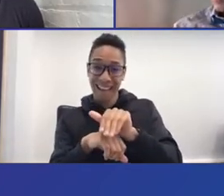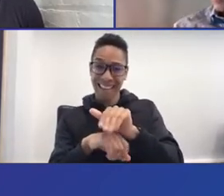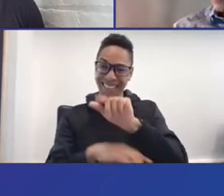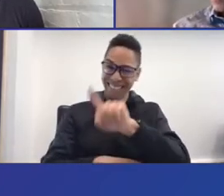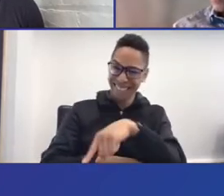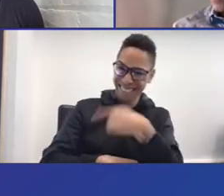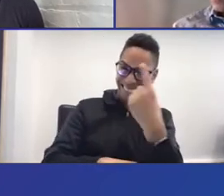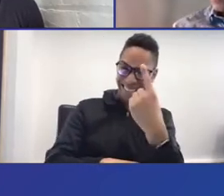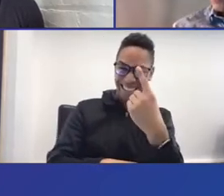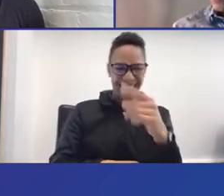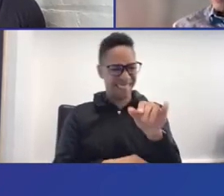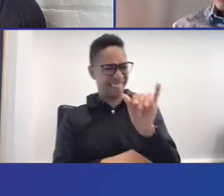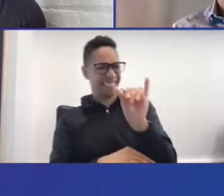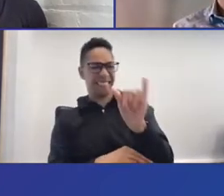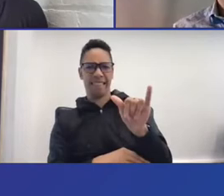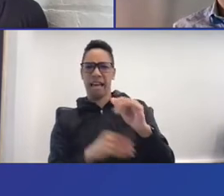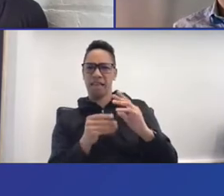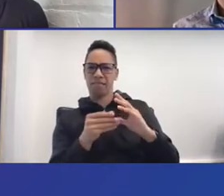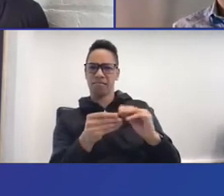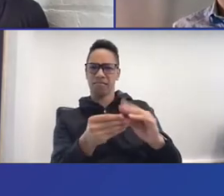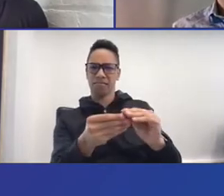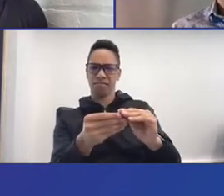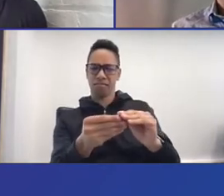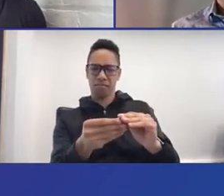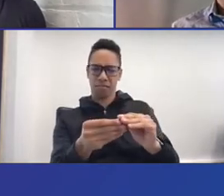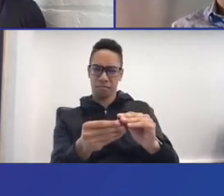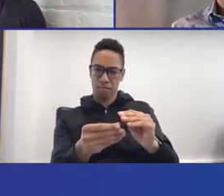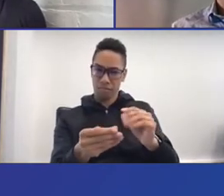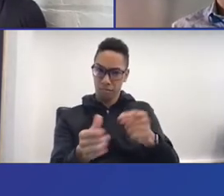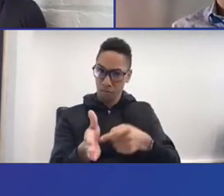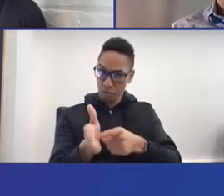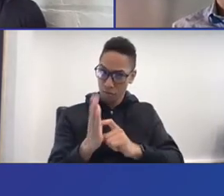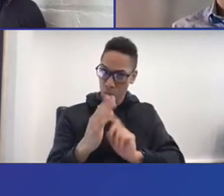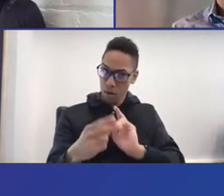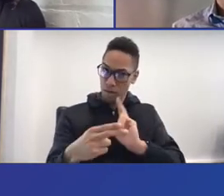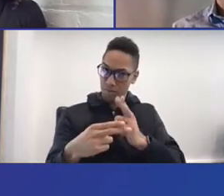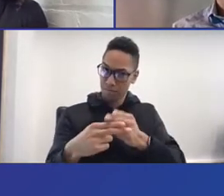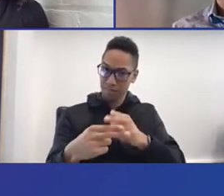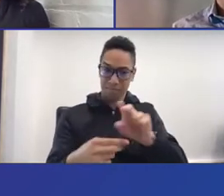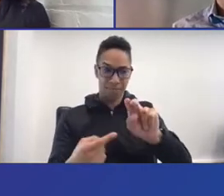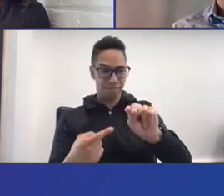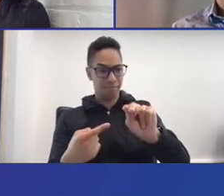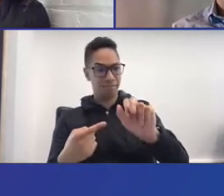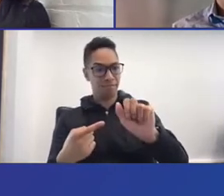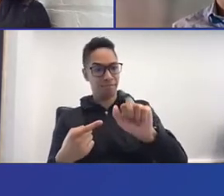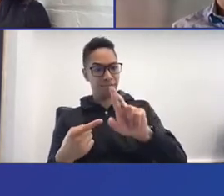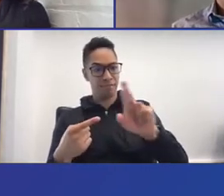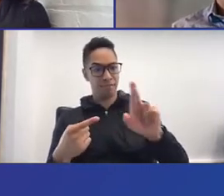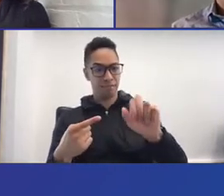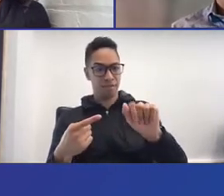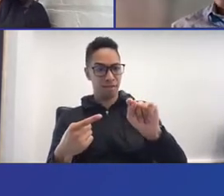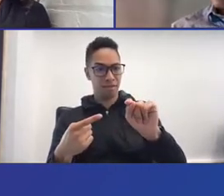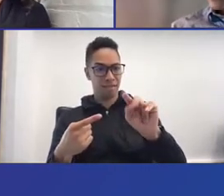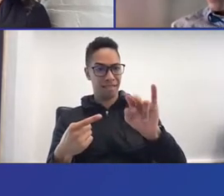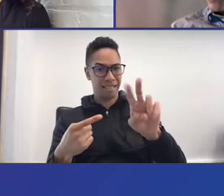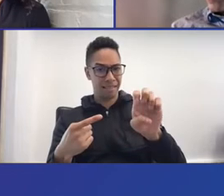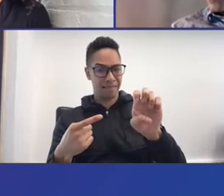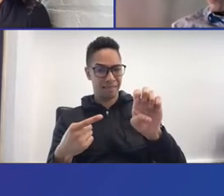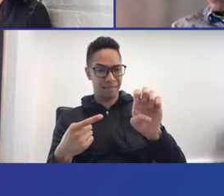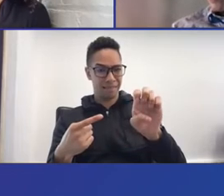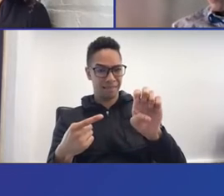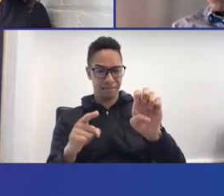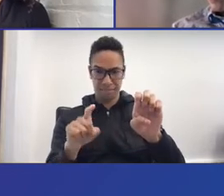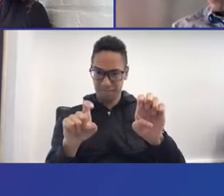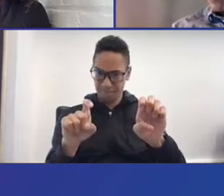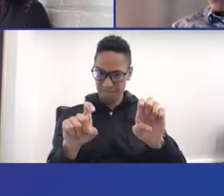narrative, right? And that do I need to name this thing as narrative, right? Because I think about the relationship